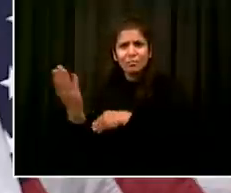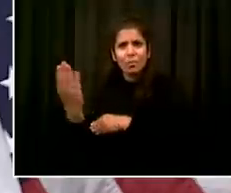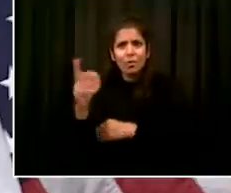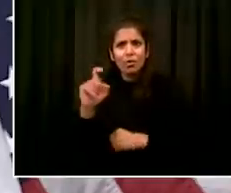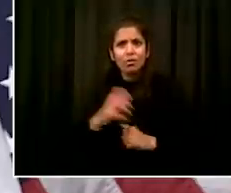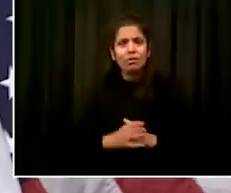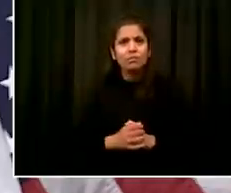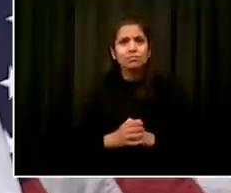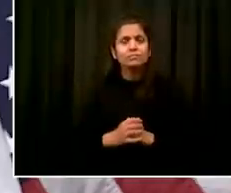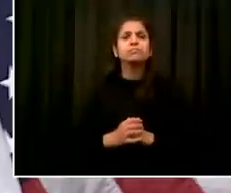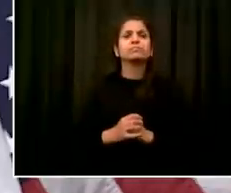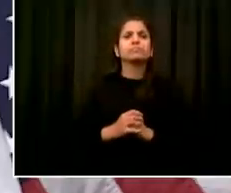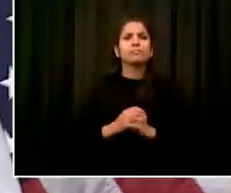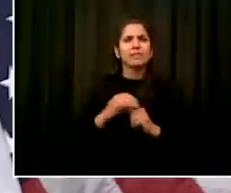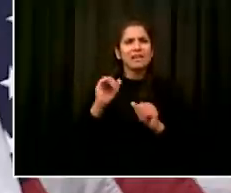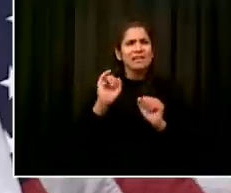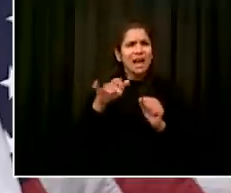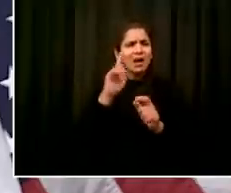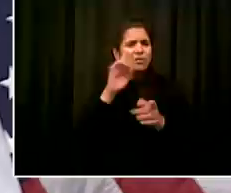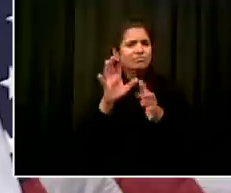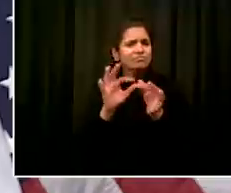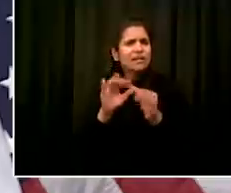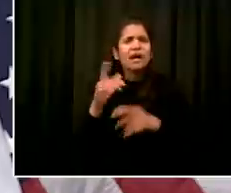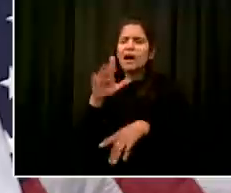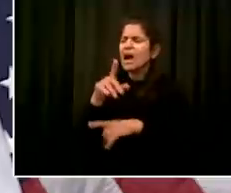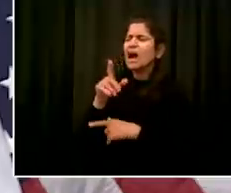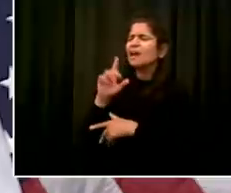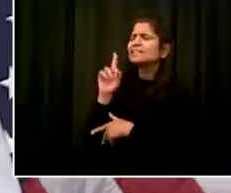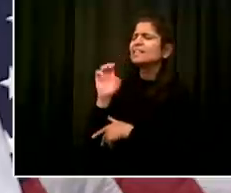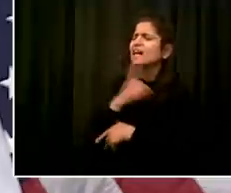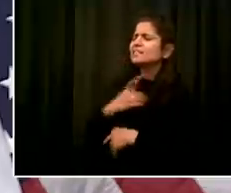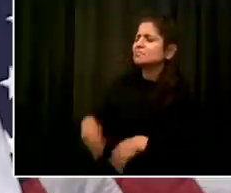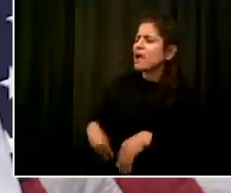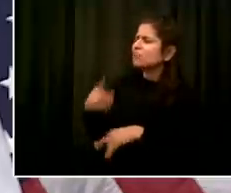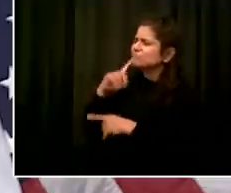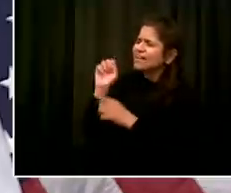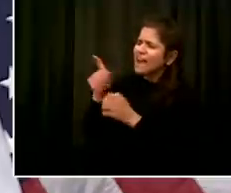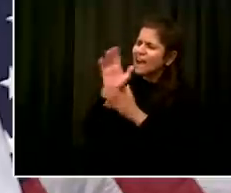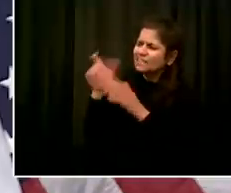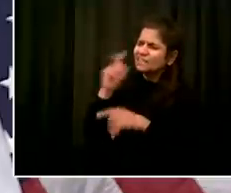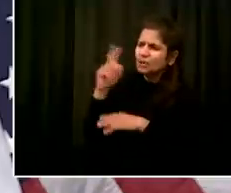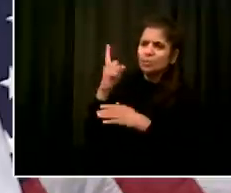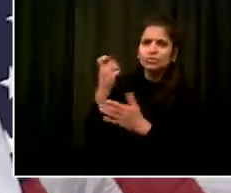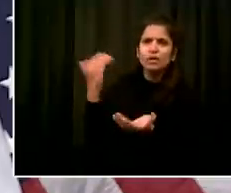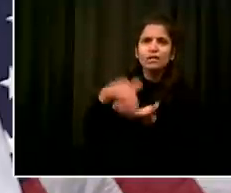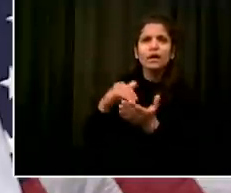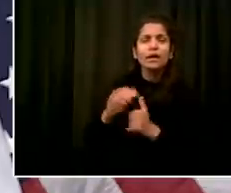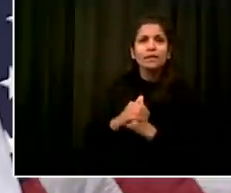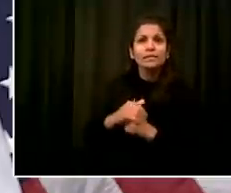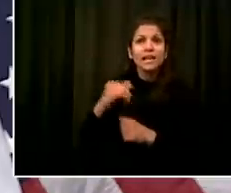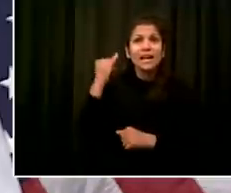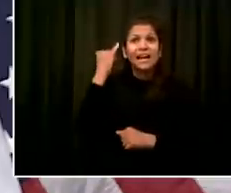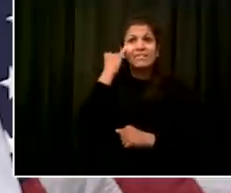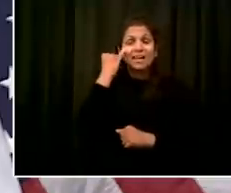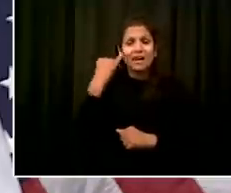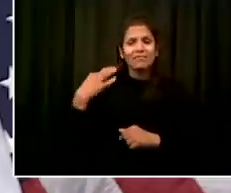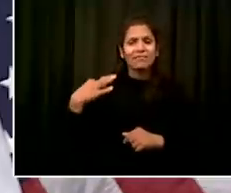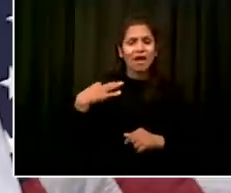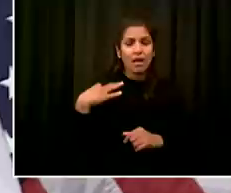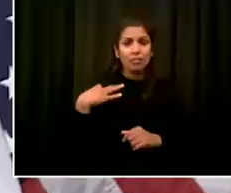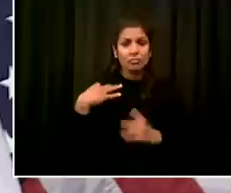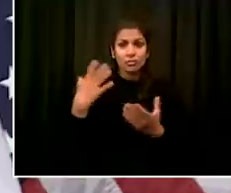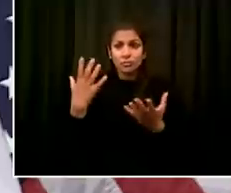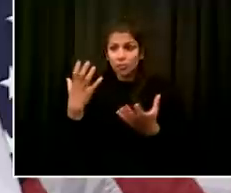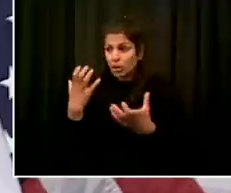first part of your question. Oh, the first part. The MTA has asked the city to provide volunteers to help with social distancing efforts. So is